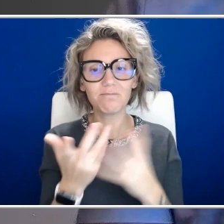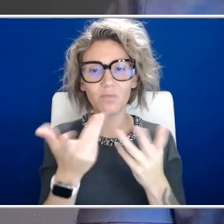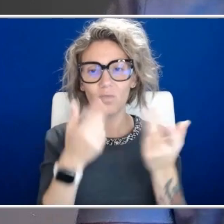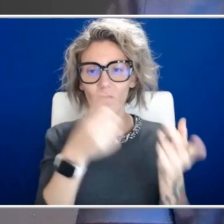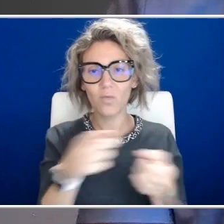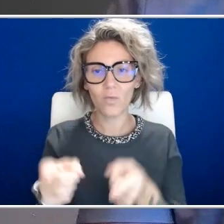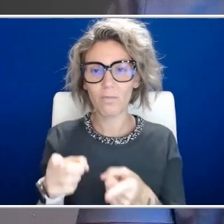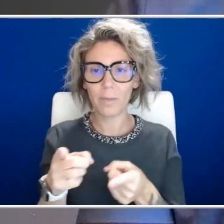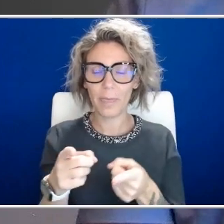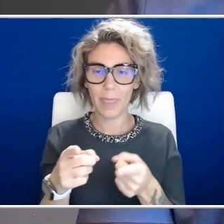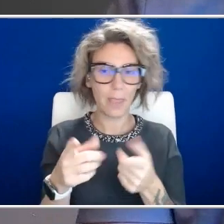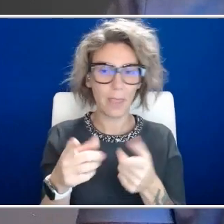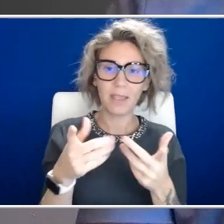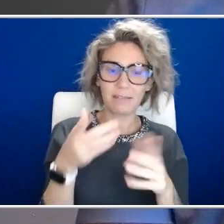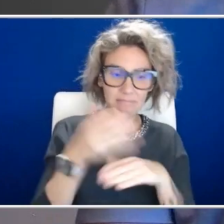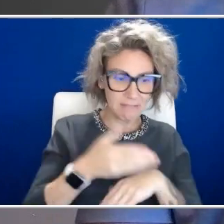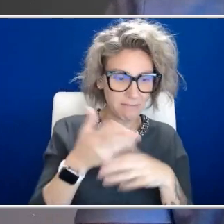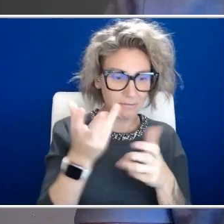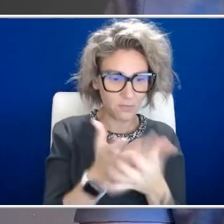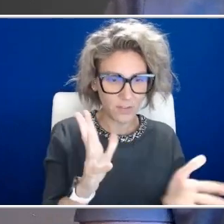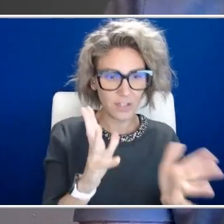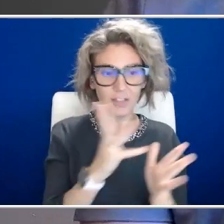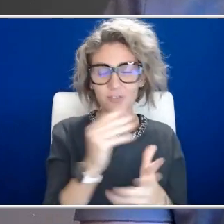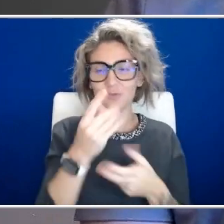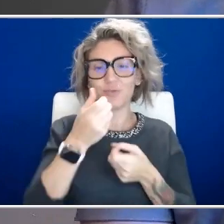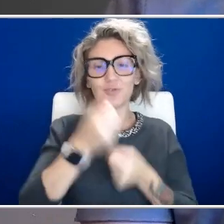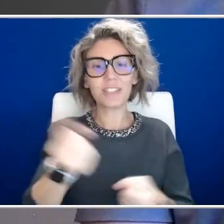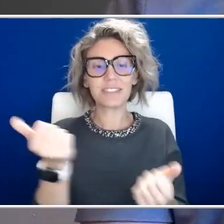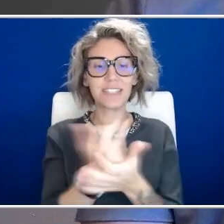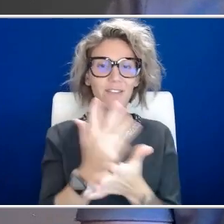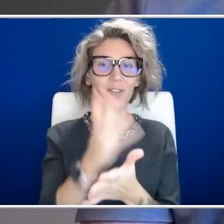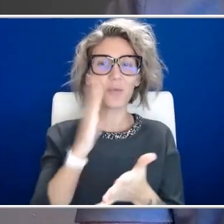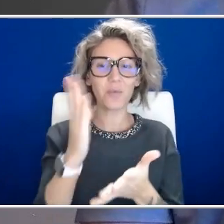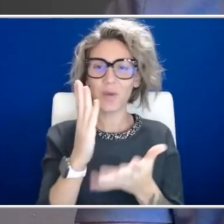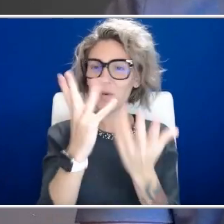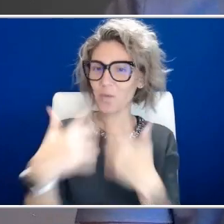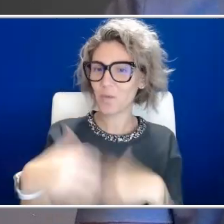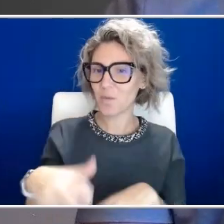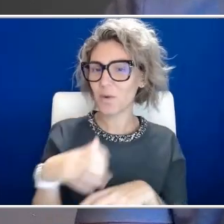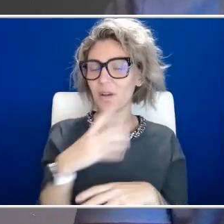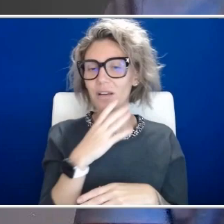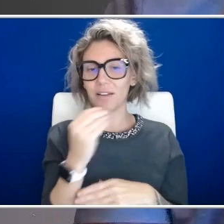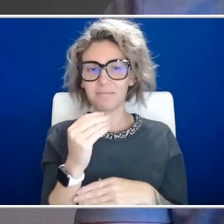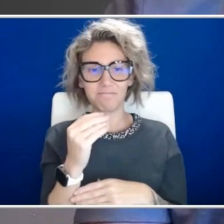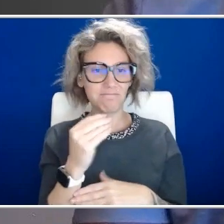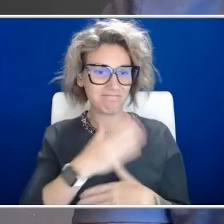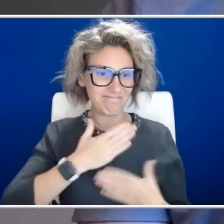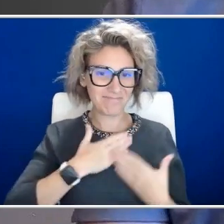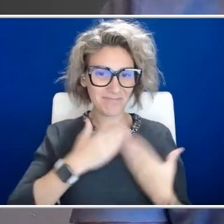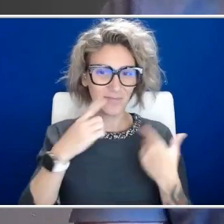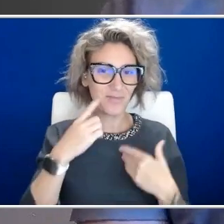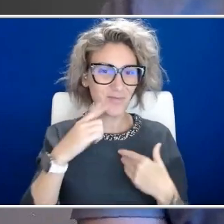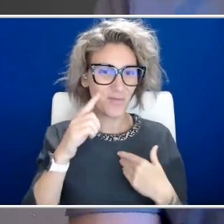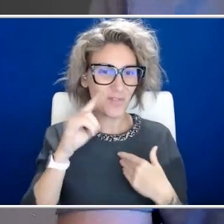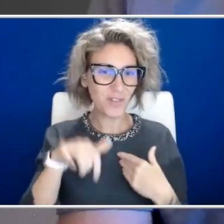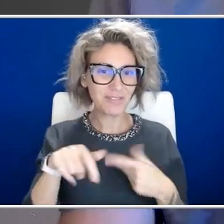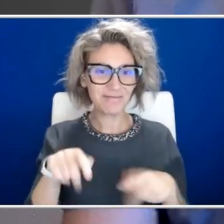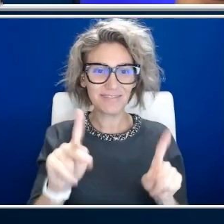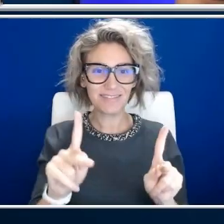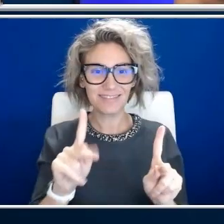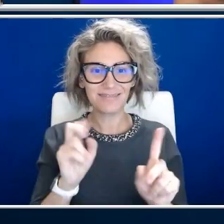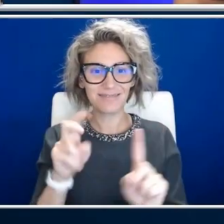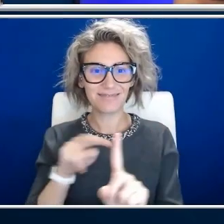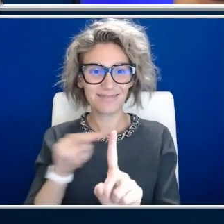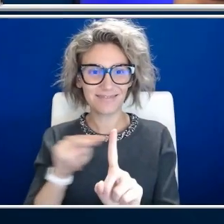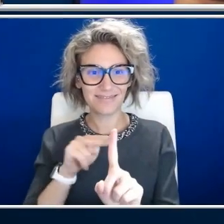on the other side, and just trusting that this was all going to work out, and just being so grateful to have this opportunity. Yeah, perspective. Very, very